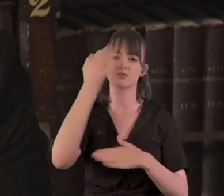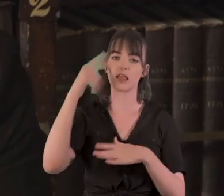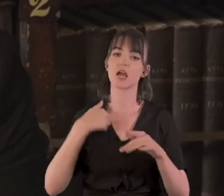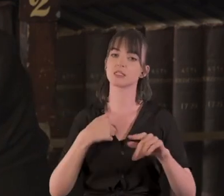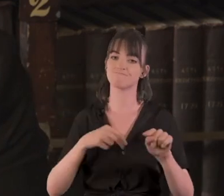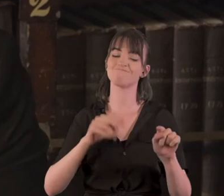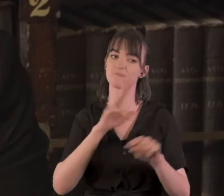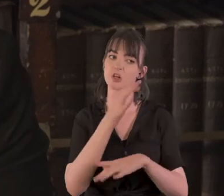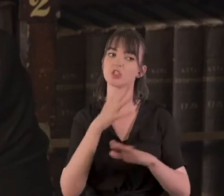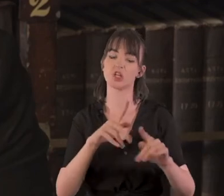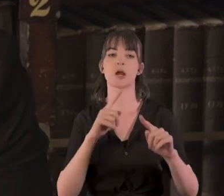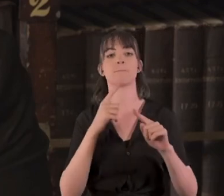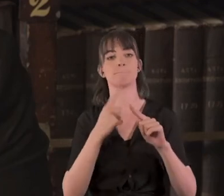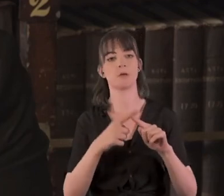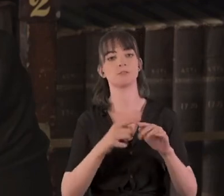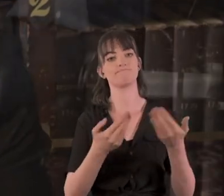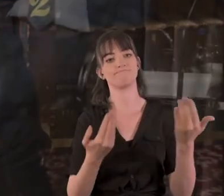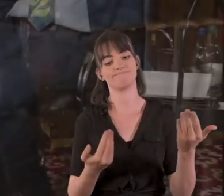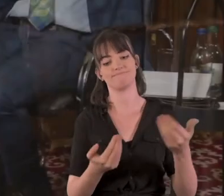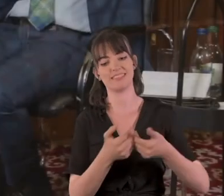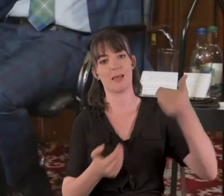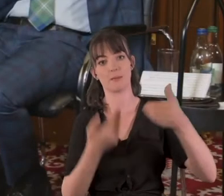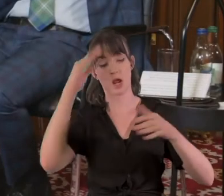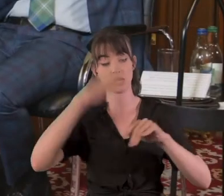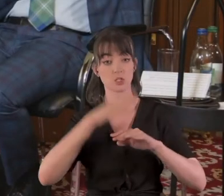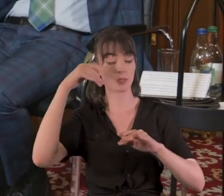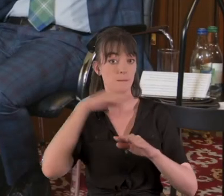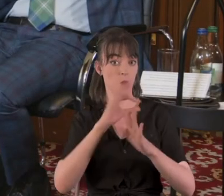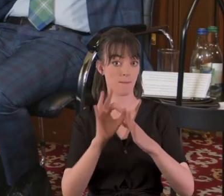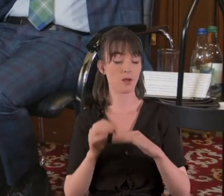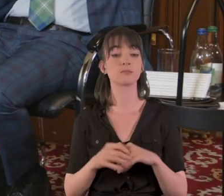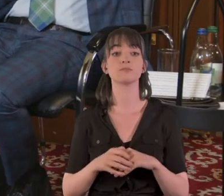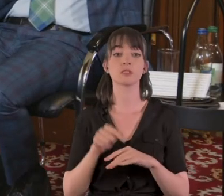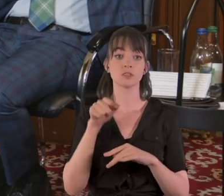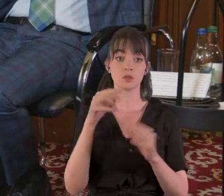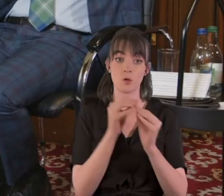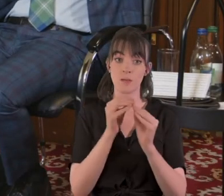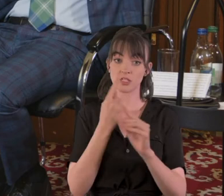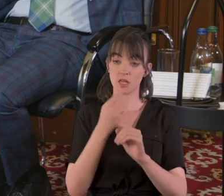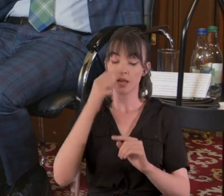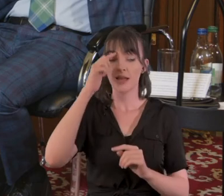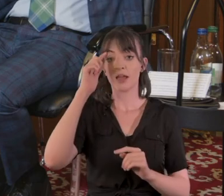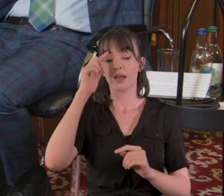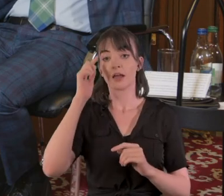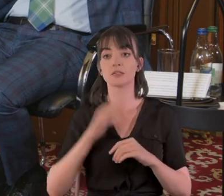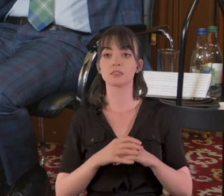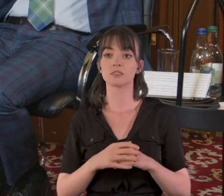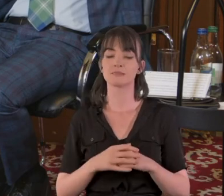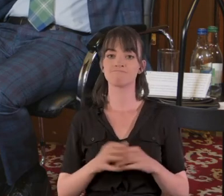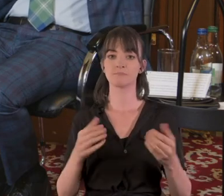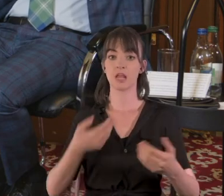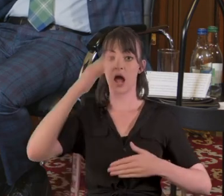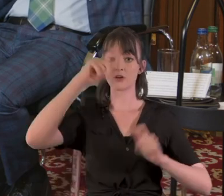that observation really picks up on that important point you highlighted there of divisions within the